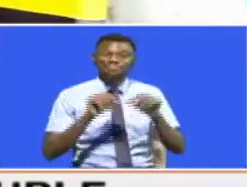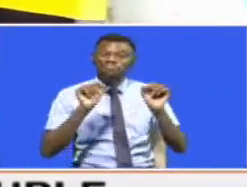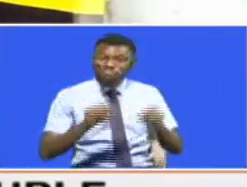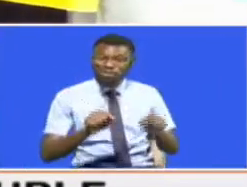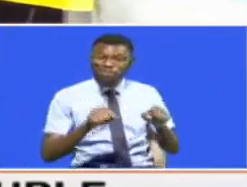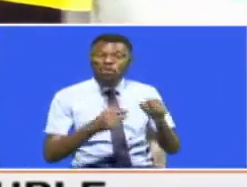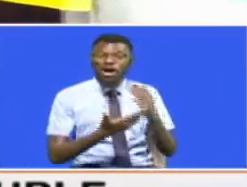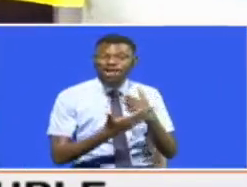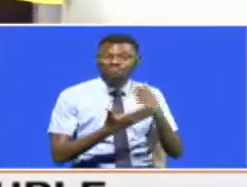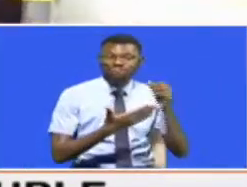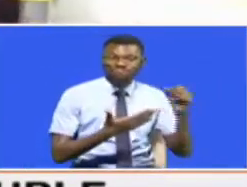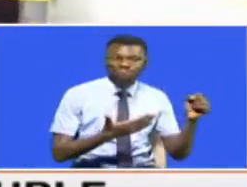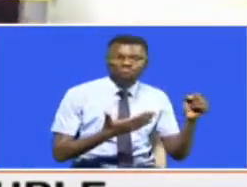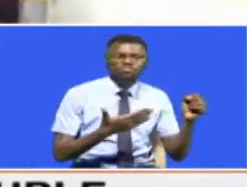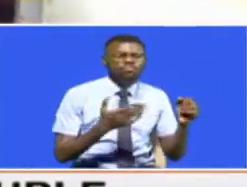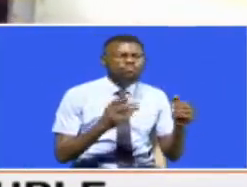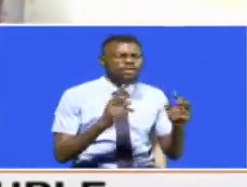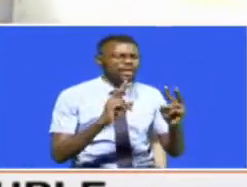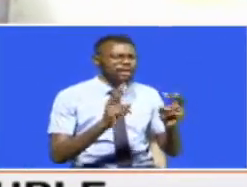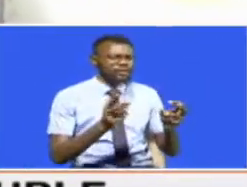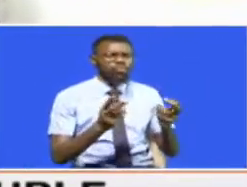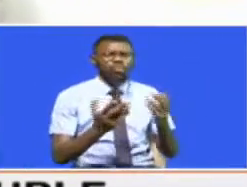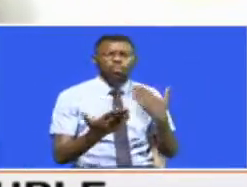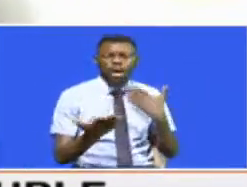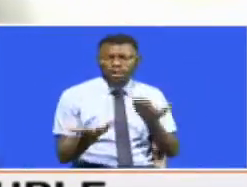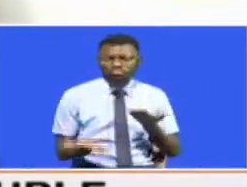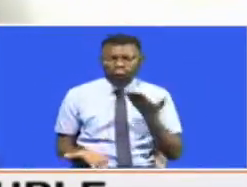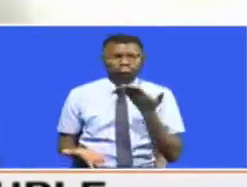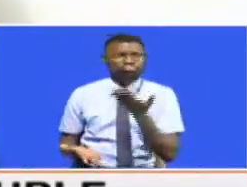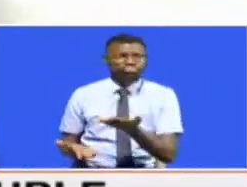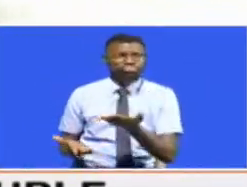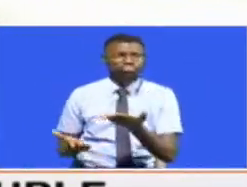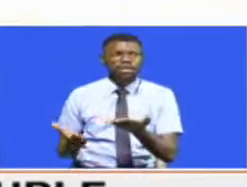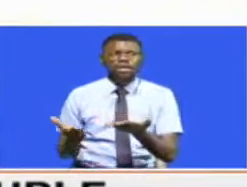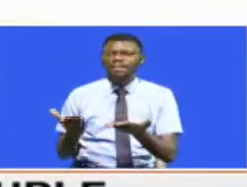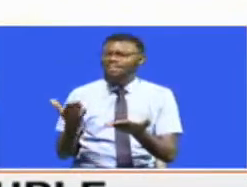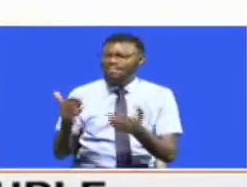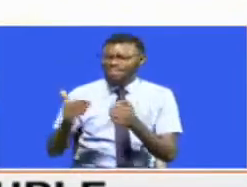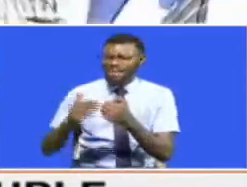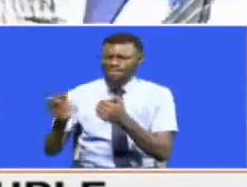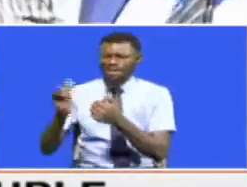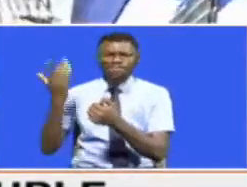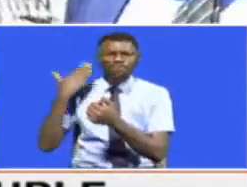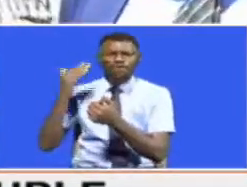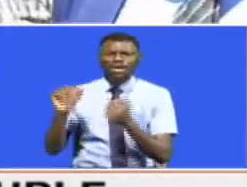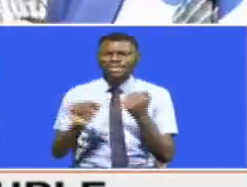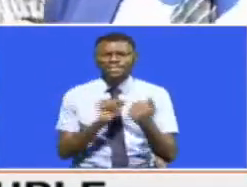motion. The motion coming barely 9 months after senators rescued her from rejection.